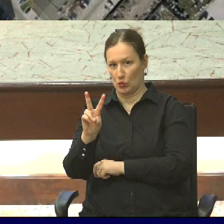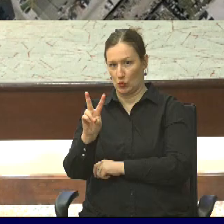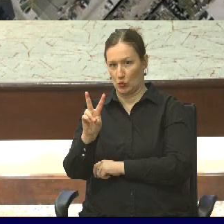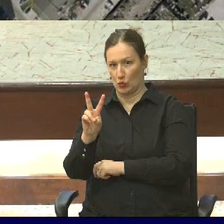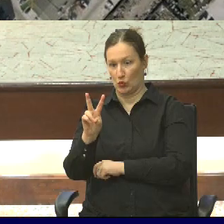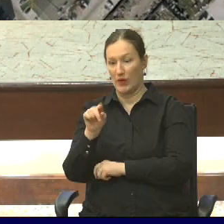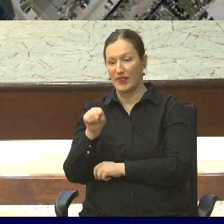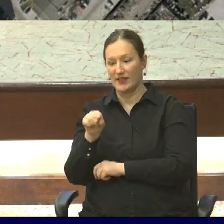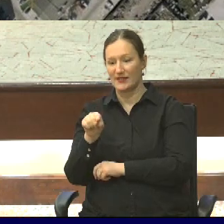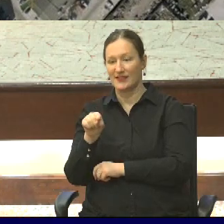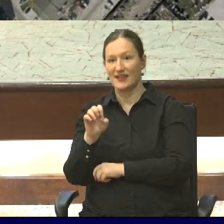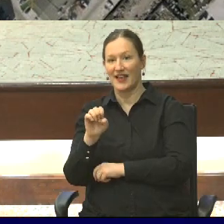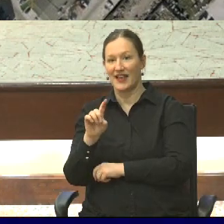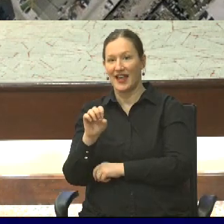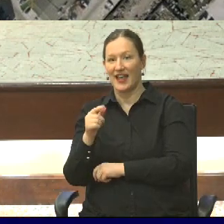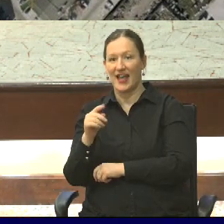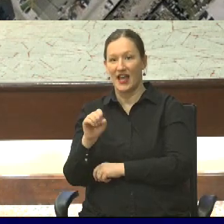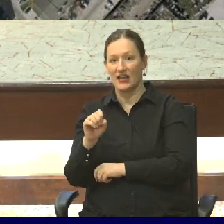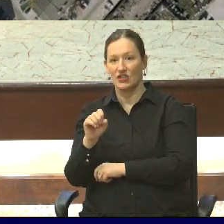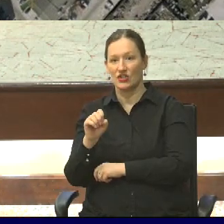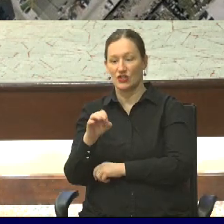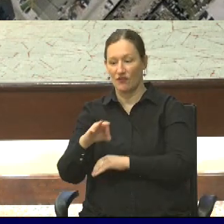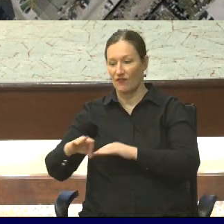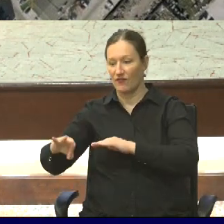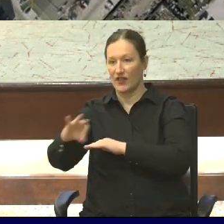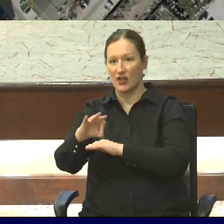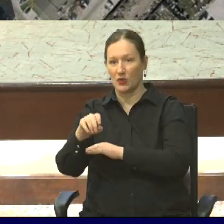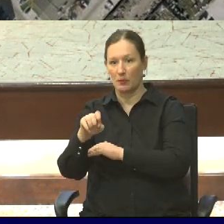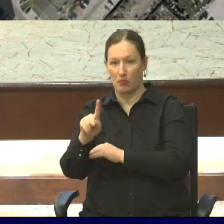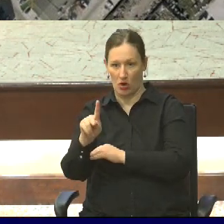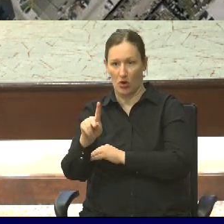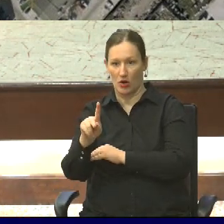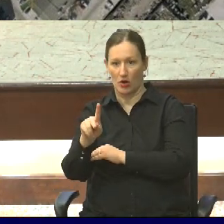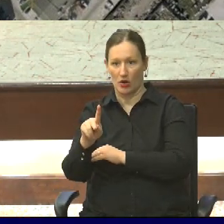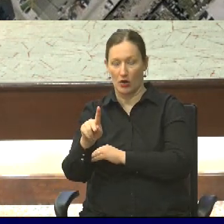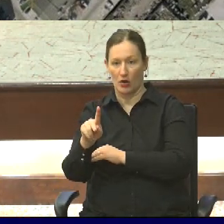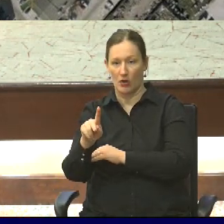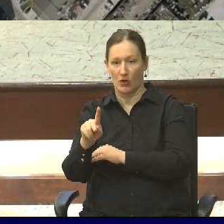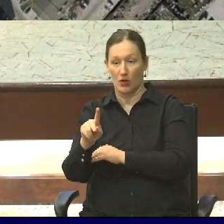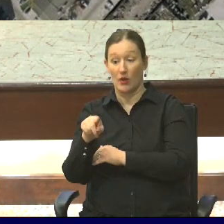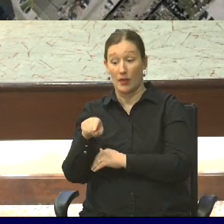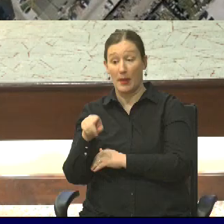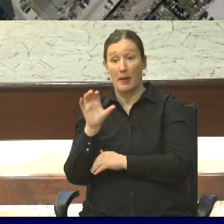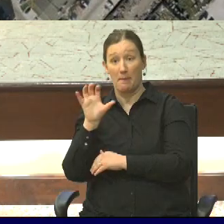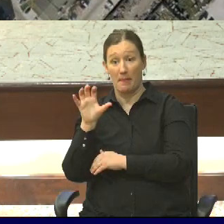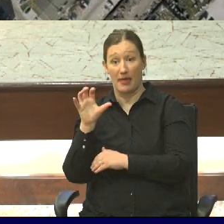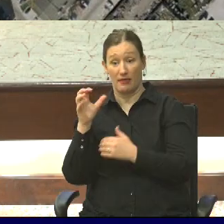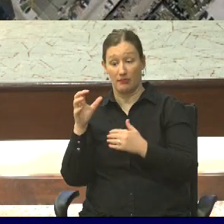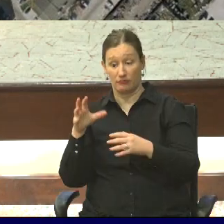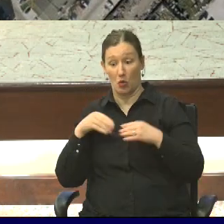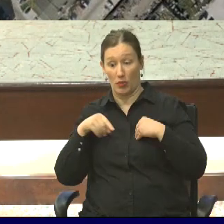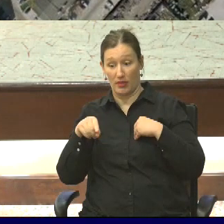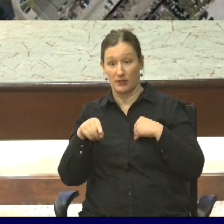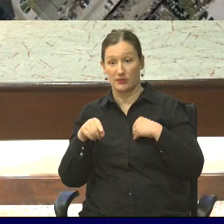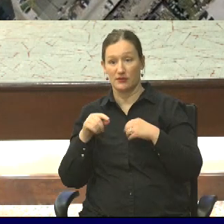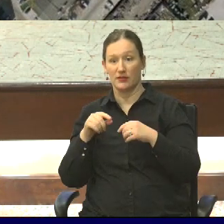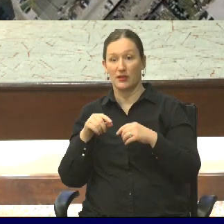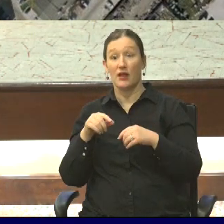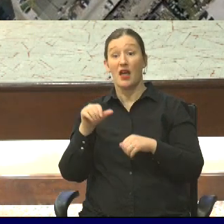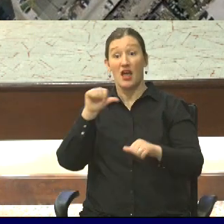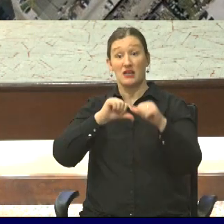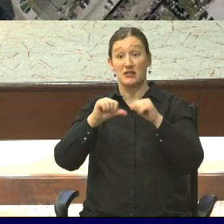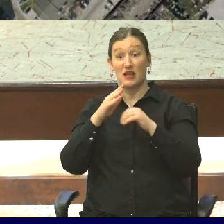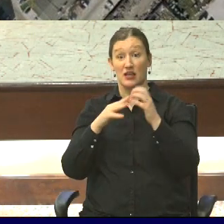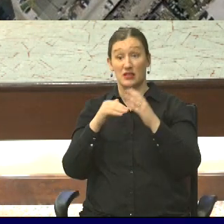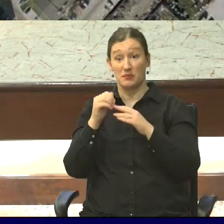what's known as Edgefield Park. It's the piece of land that Baylor owns across from the science building